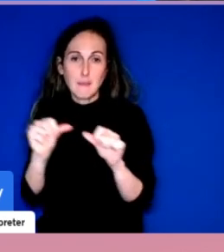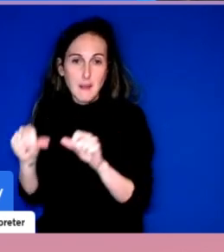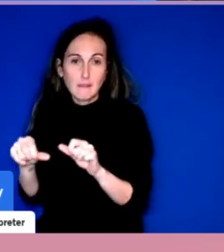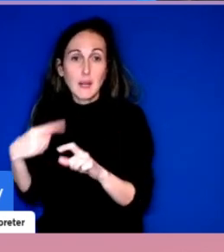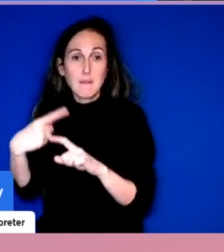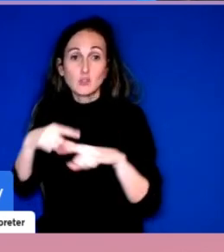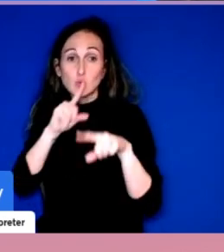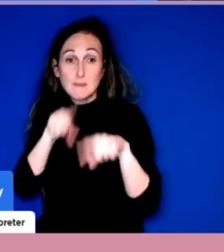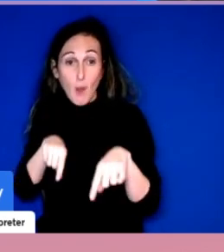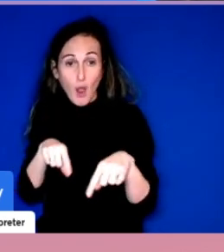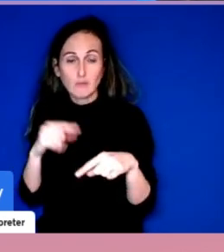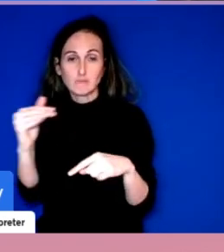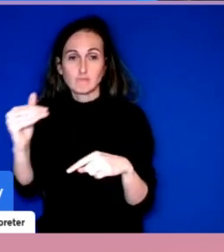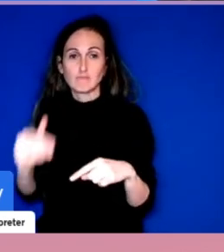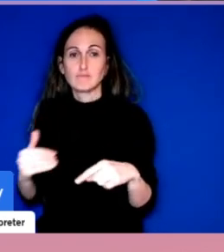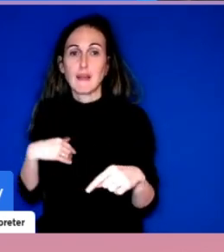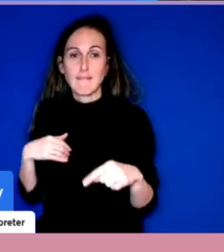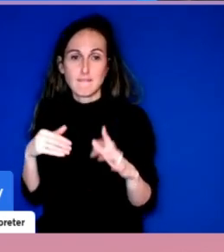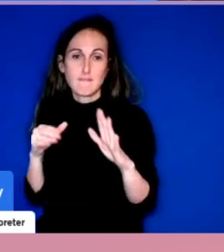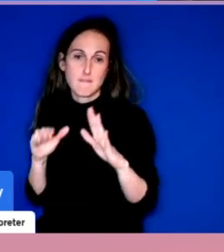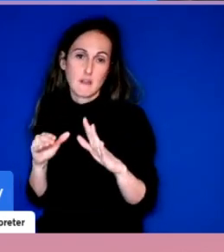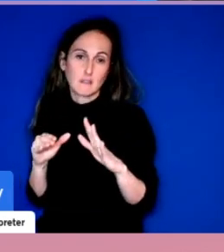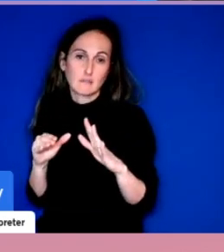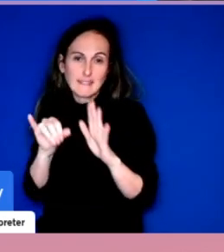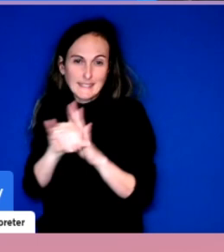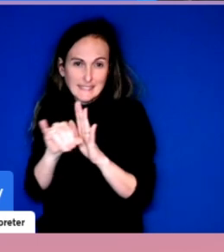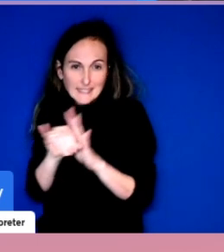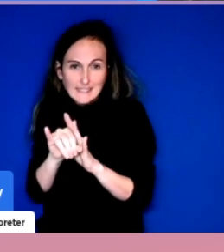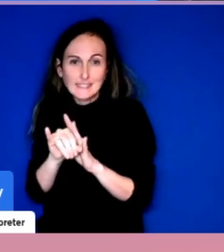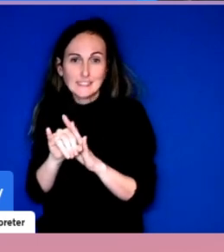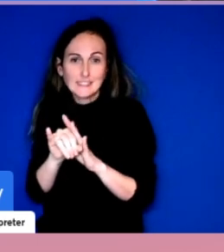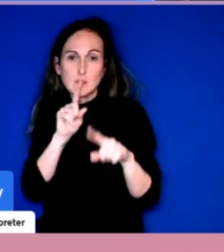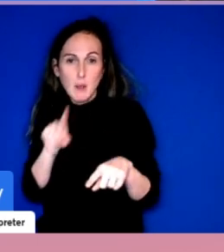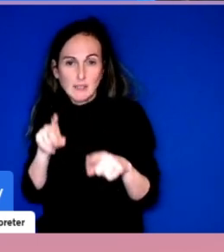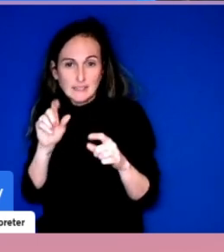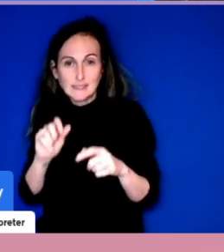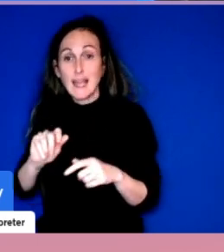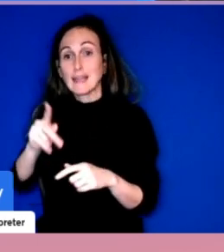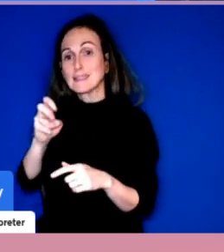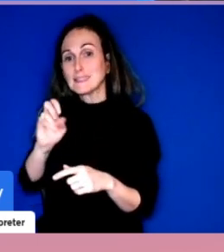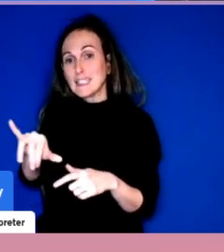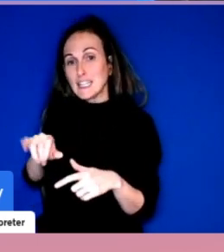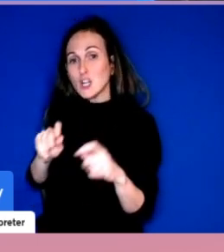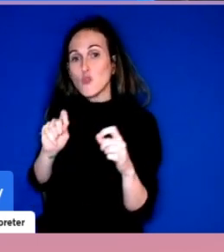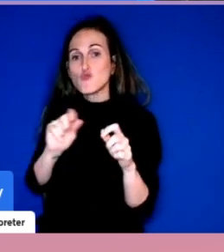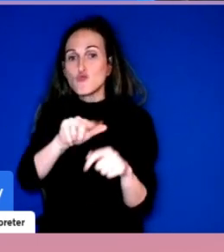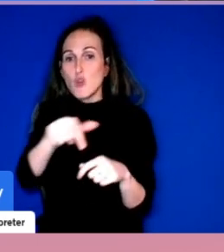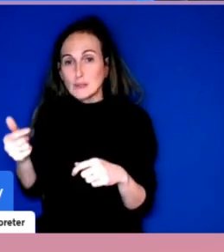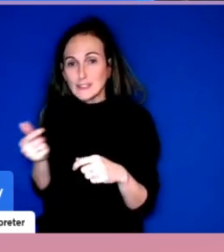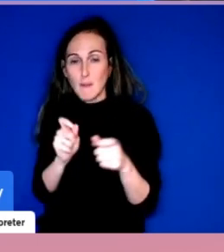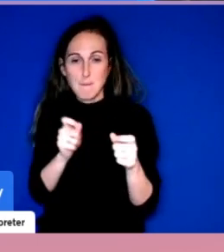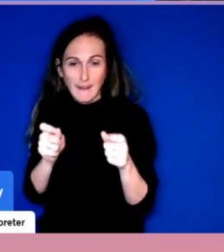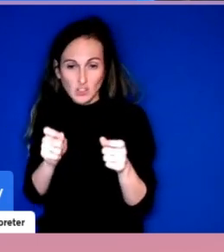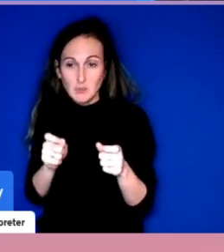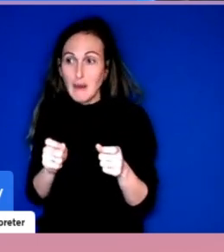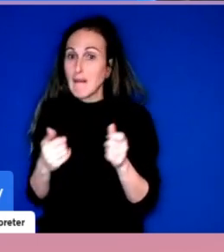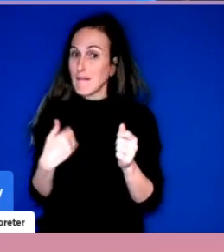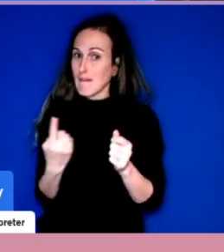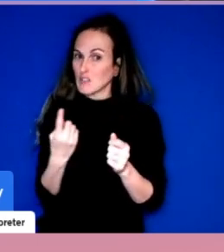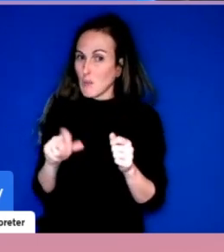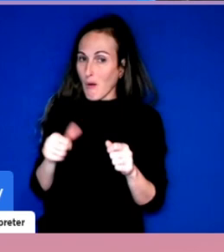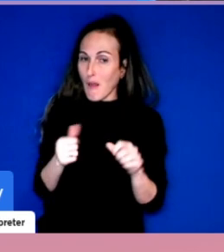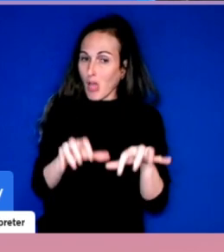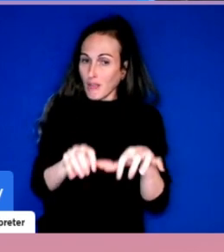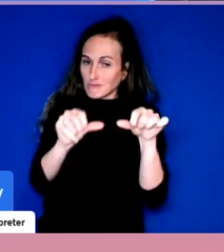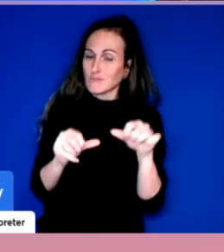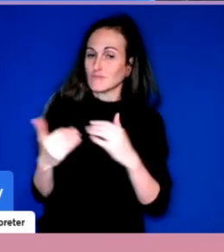rotation management. And because you're tying this into your monitoring and logging infrastructure, you can have some other alerting to respond as well. And then